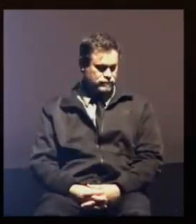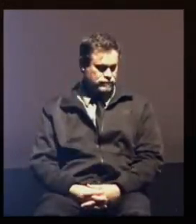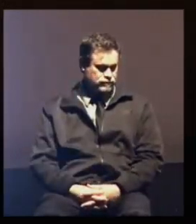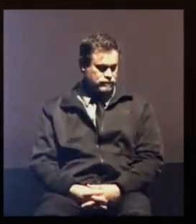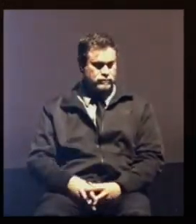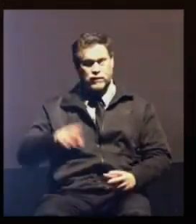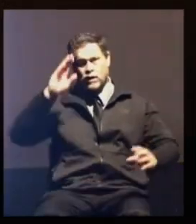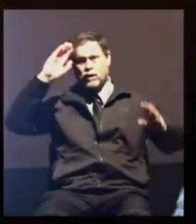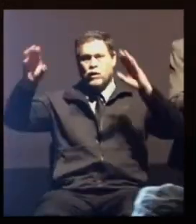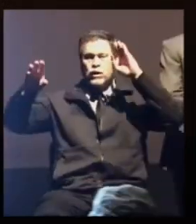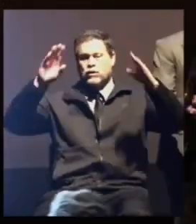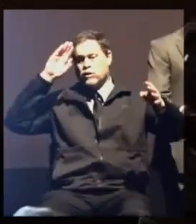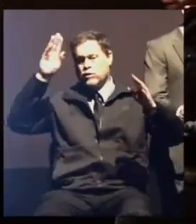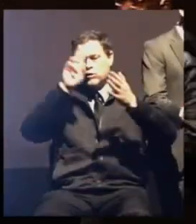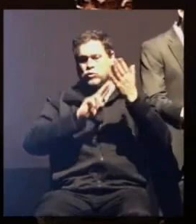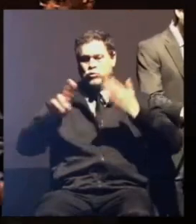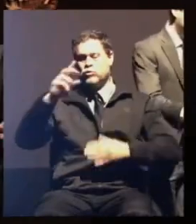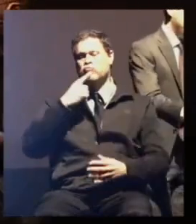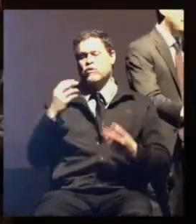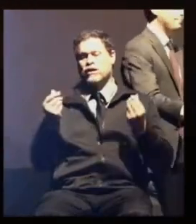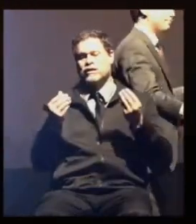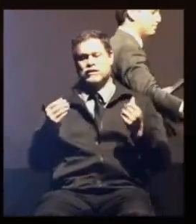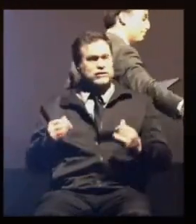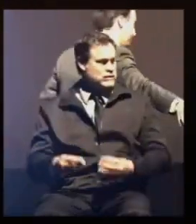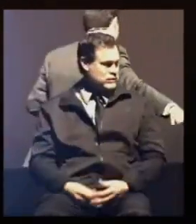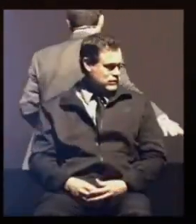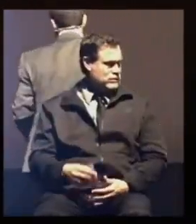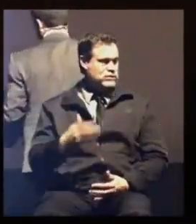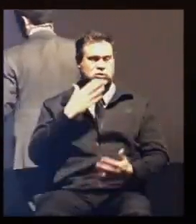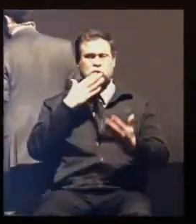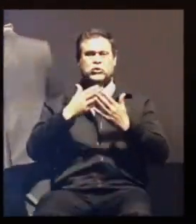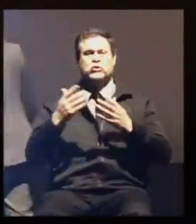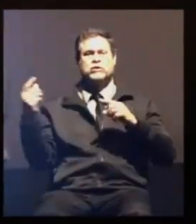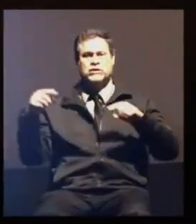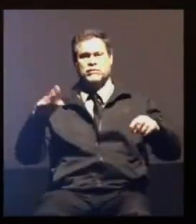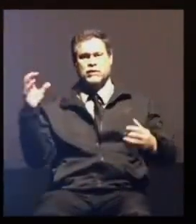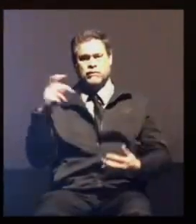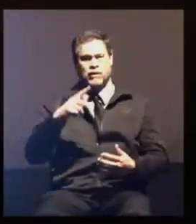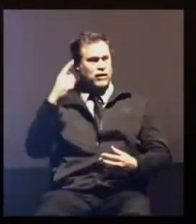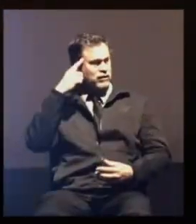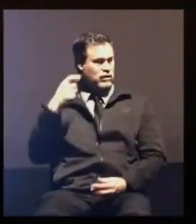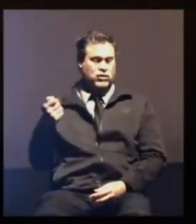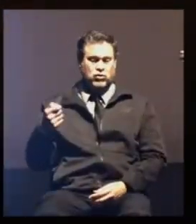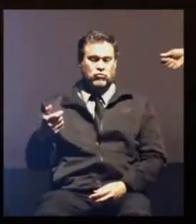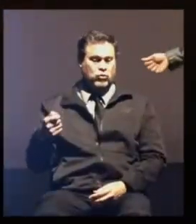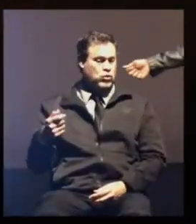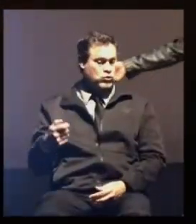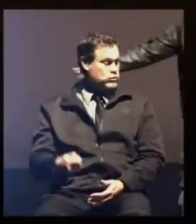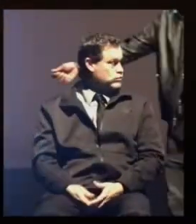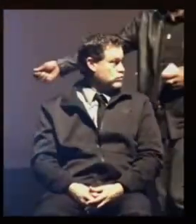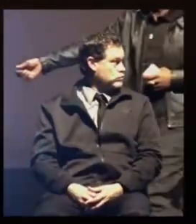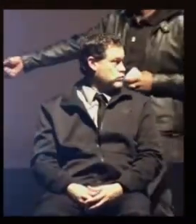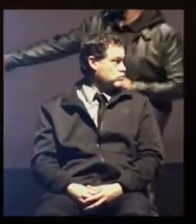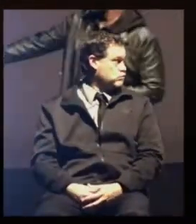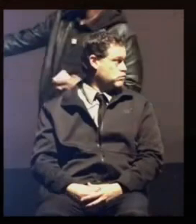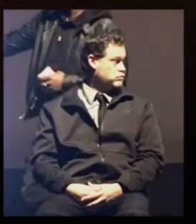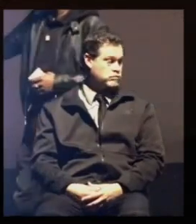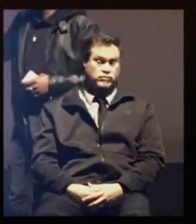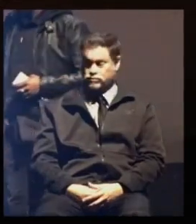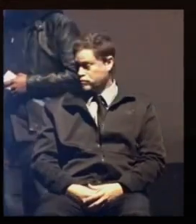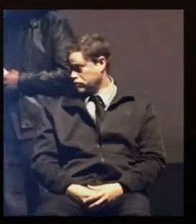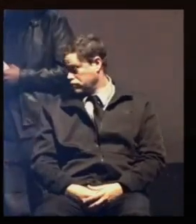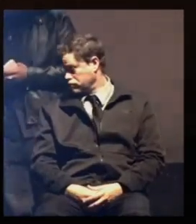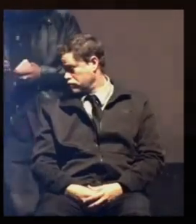Hello, hello, University of Redlands. It feels so good to be back. I think I need the remote really quick to change the podium. Thank you,